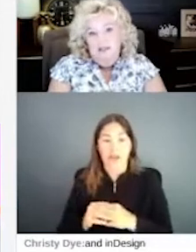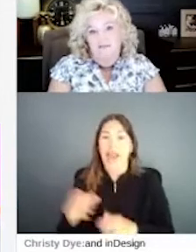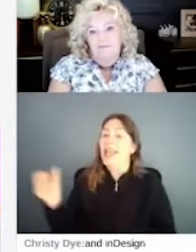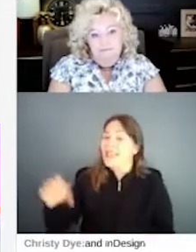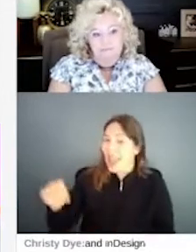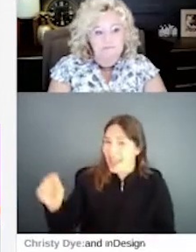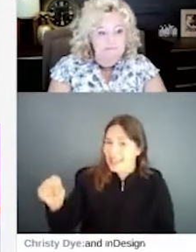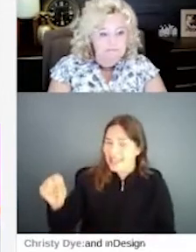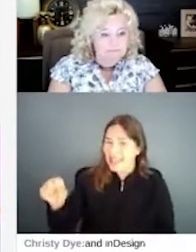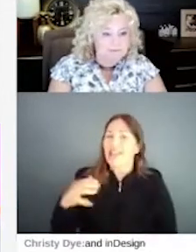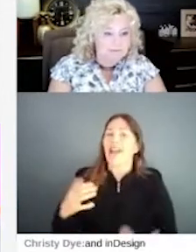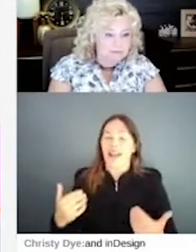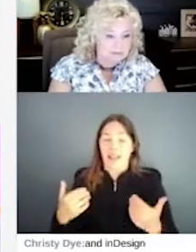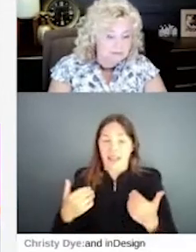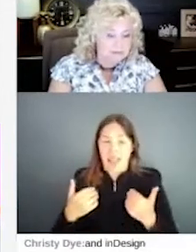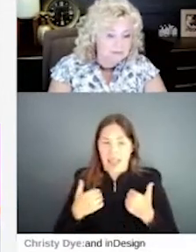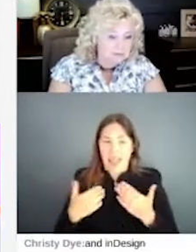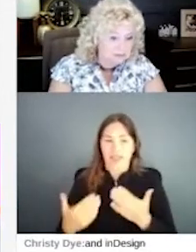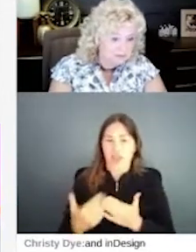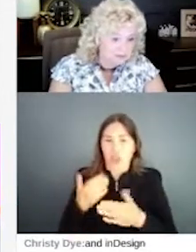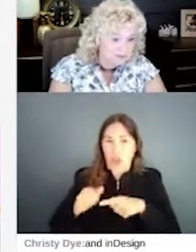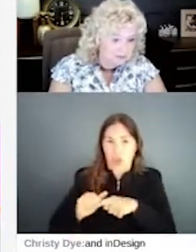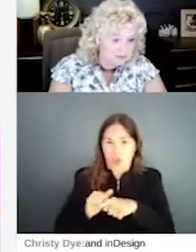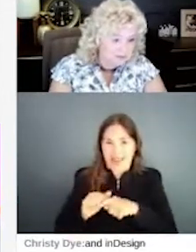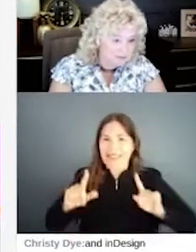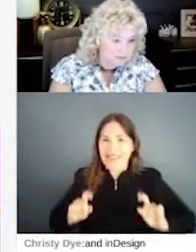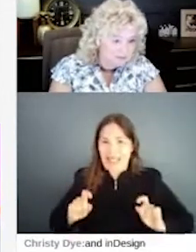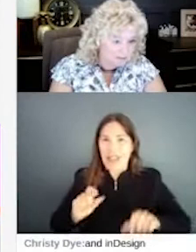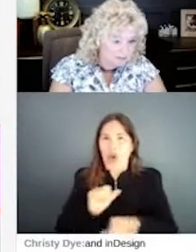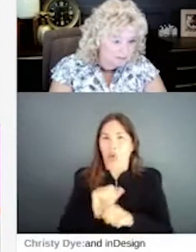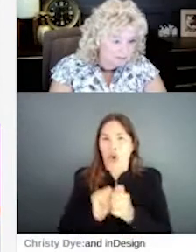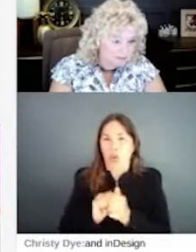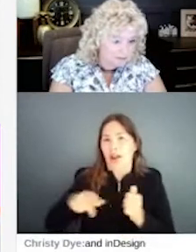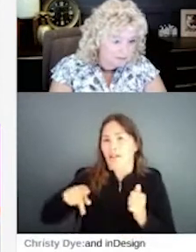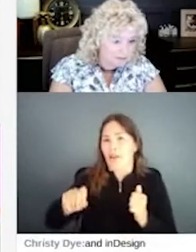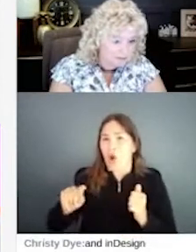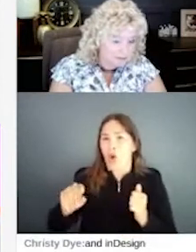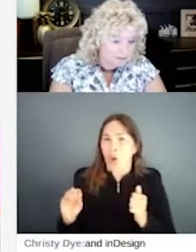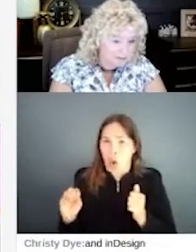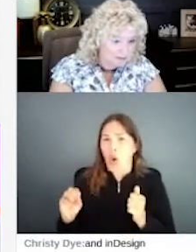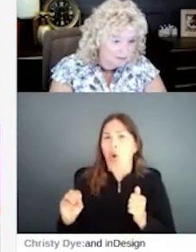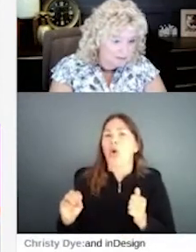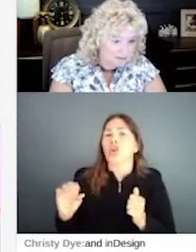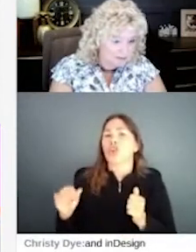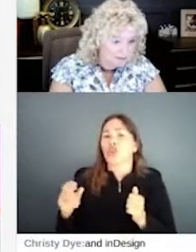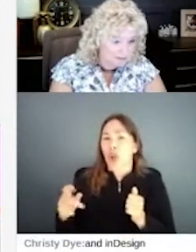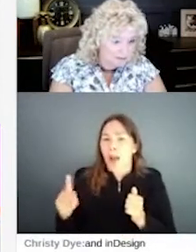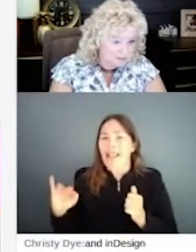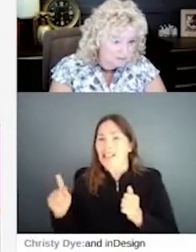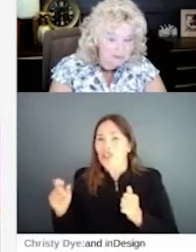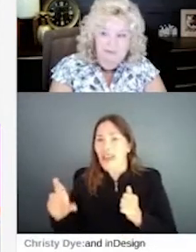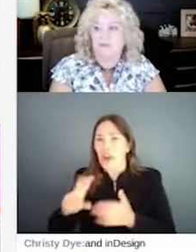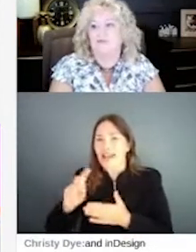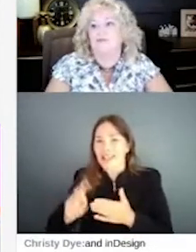So they do have new practice tests that work with Photoshop, Illustrator, and InDesign in 2021. And they're working on the